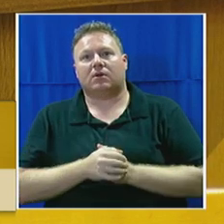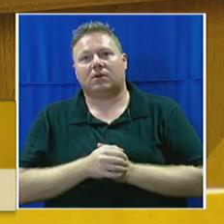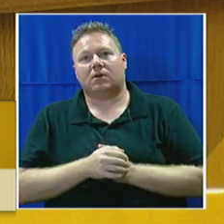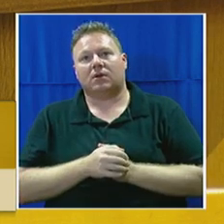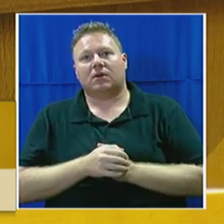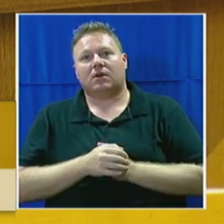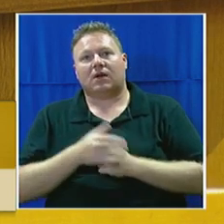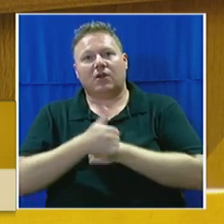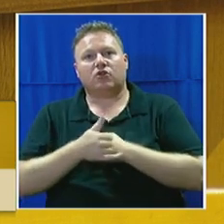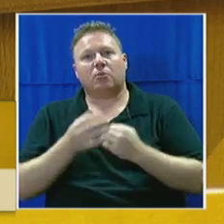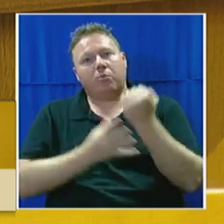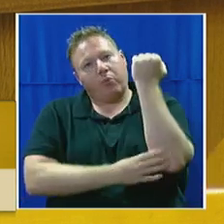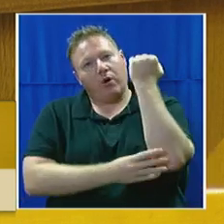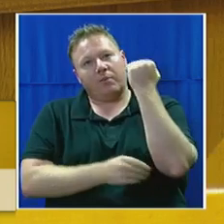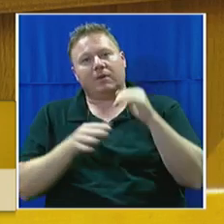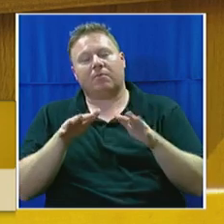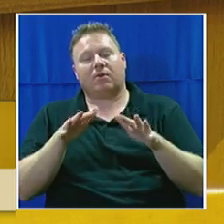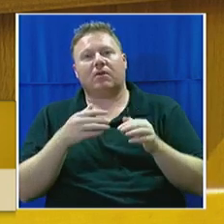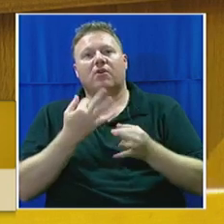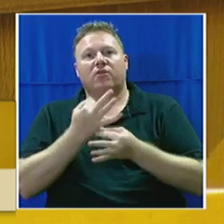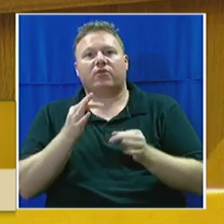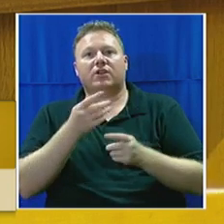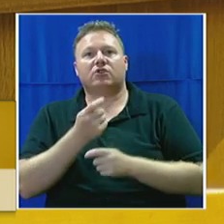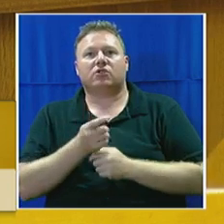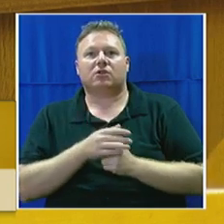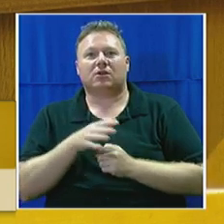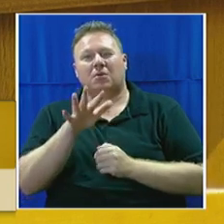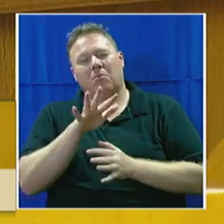people have access to free treatment at about